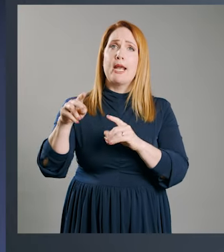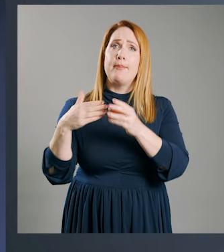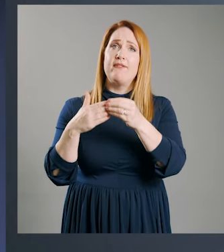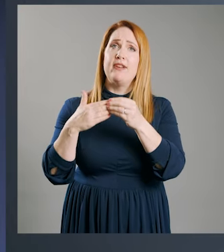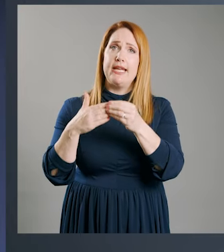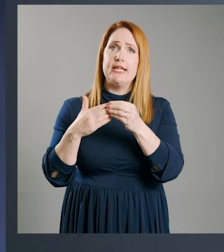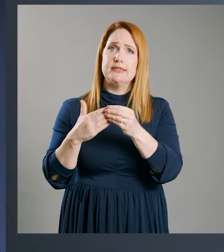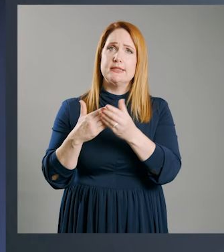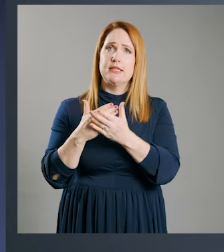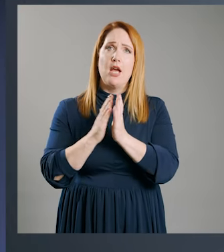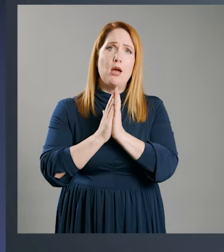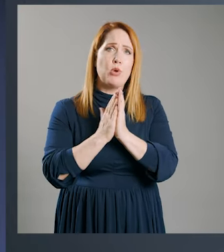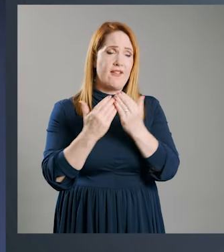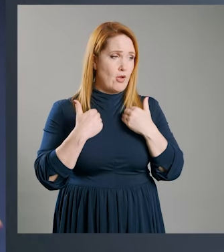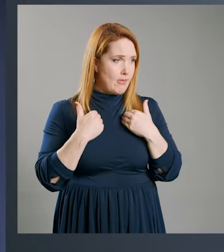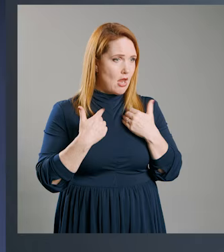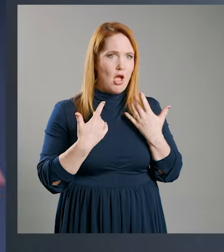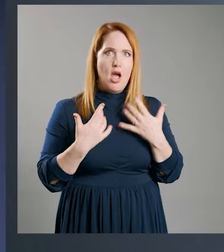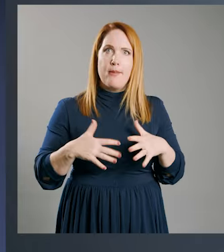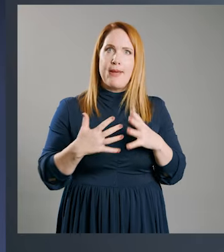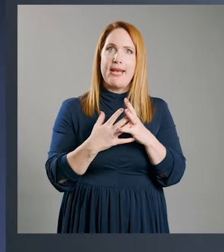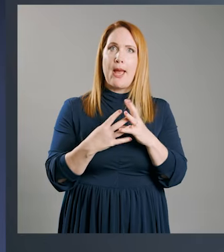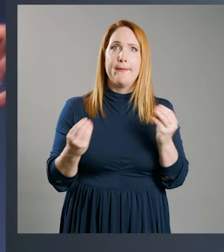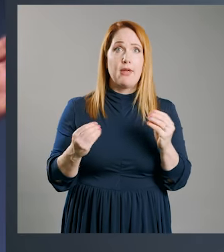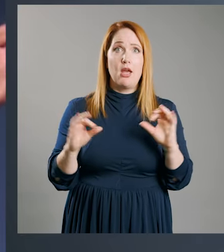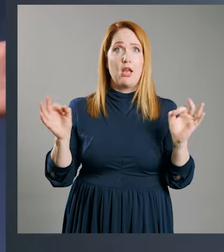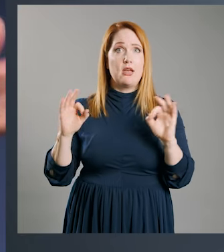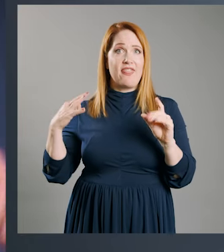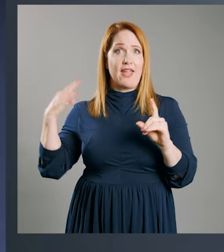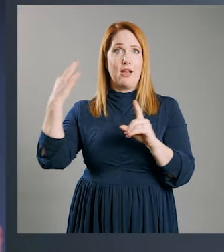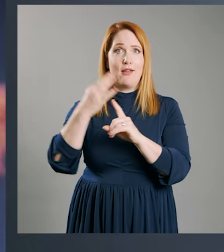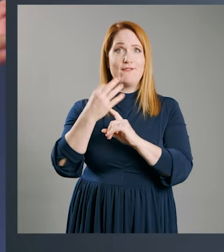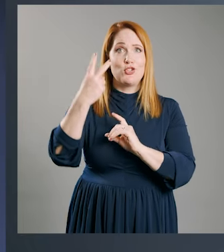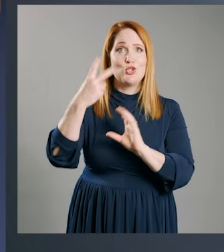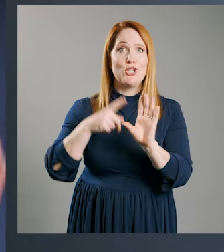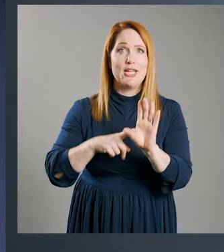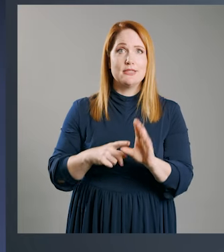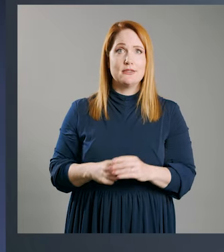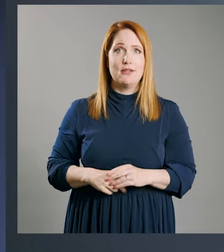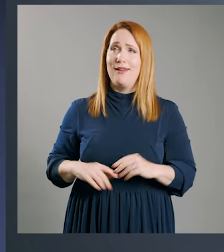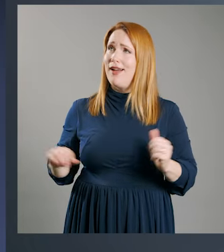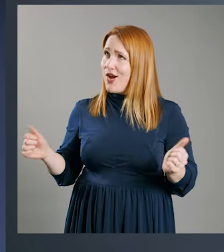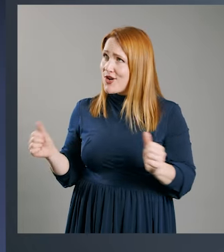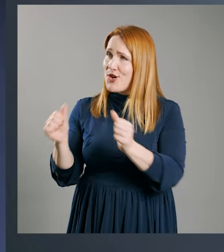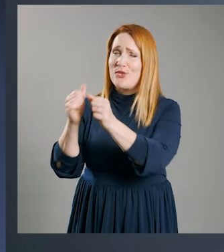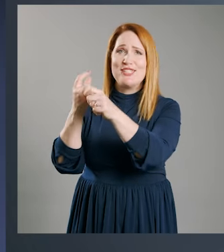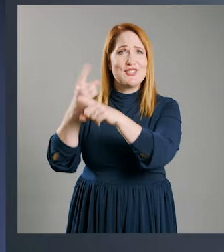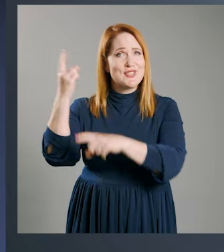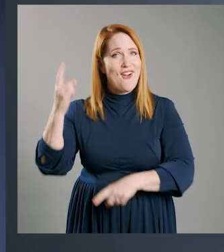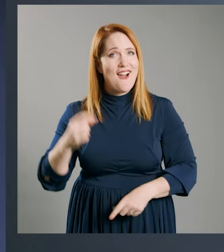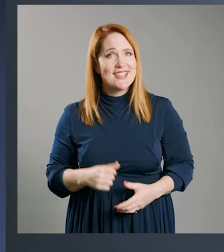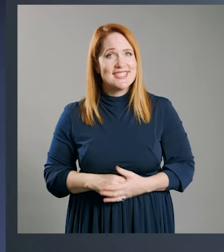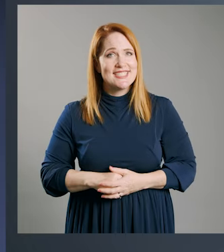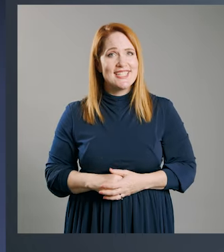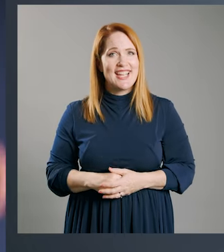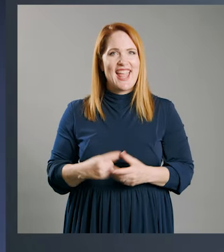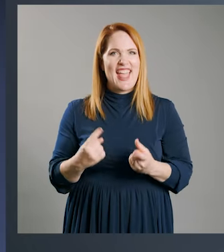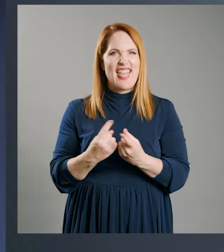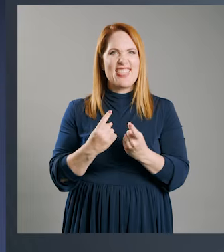of the leaders came and prayed for me. The pain completely went, and I haven't had any more pain. It's been nearly 2 years. All glory to God.